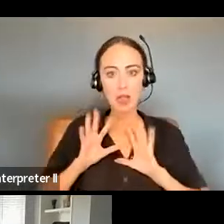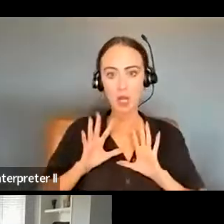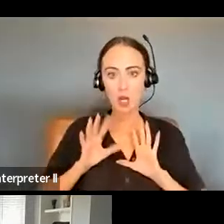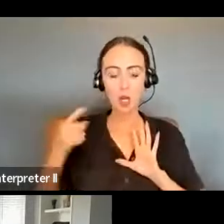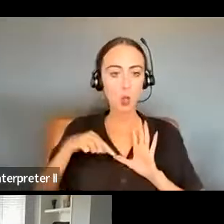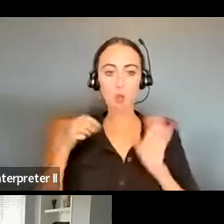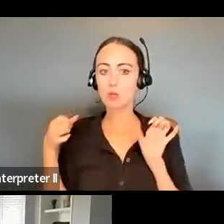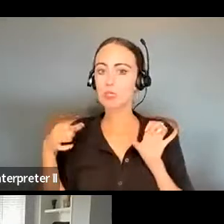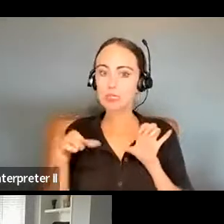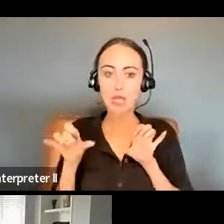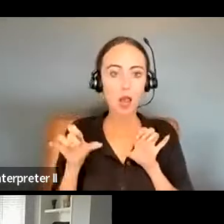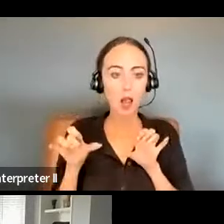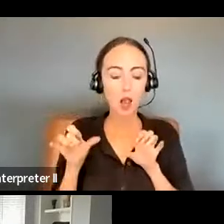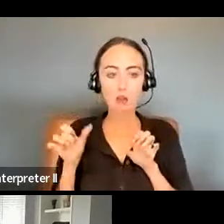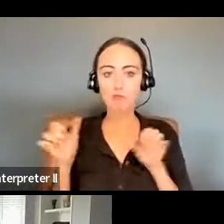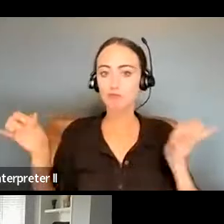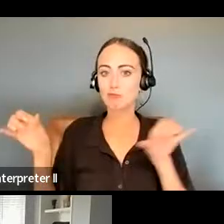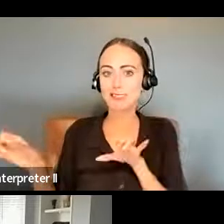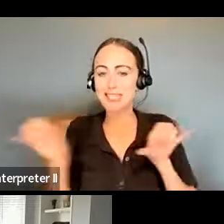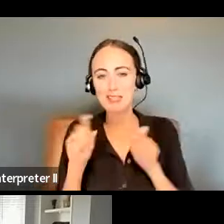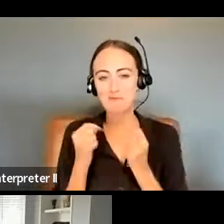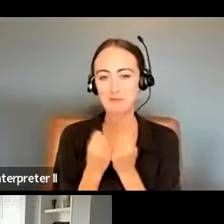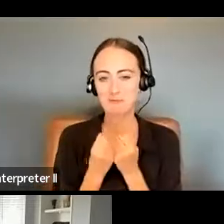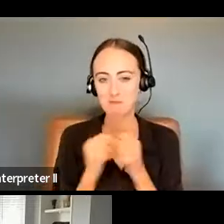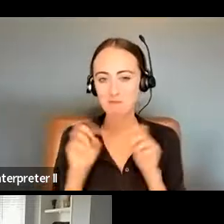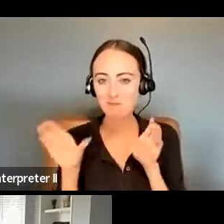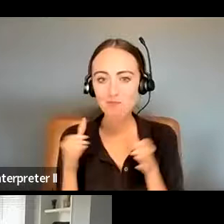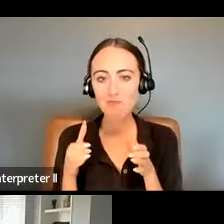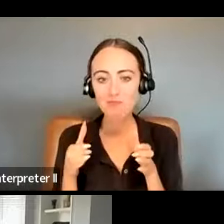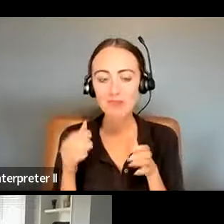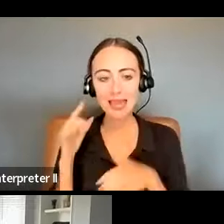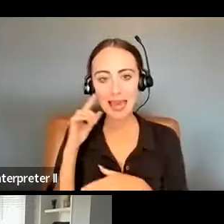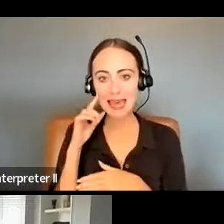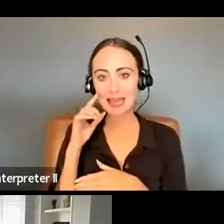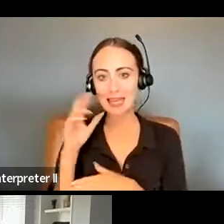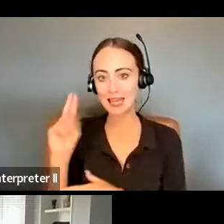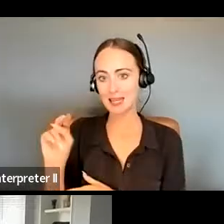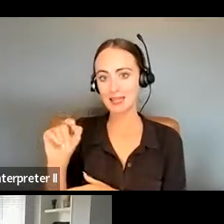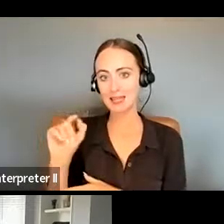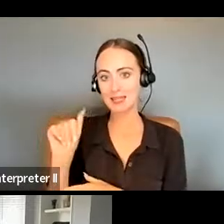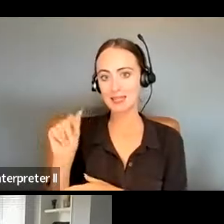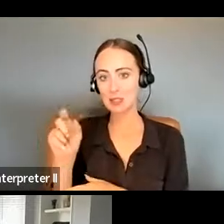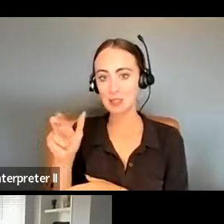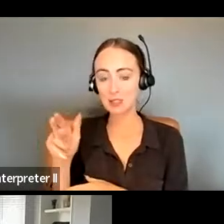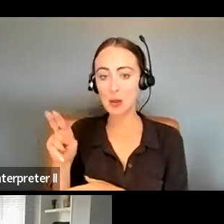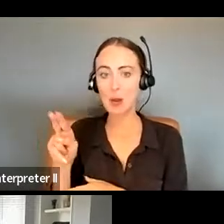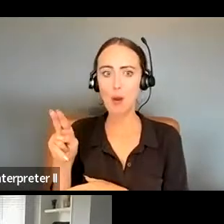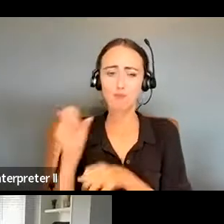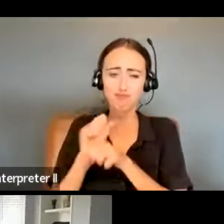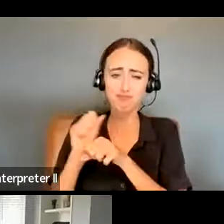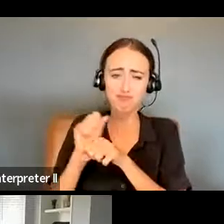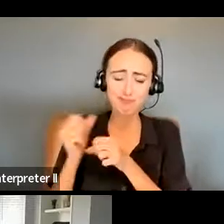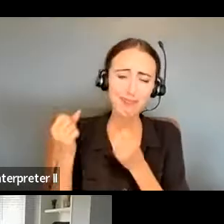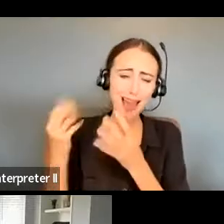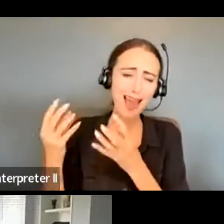are still all on the same team here. And I think Councilmember Nadeau has worked for many, many years on